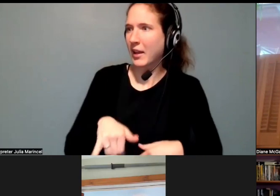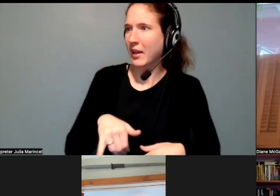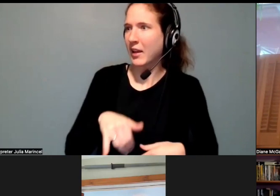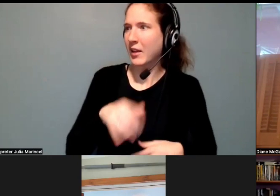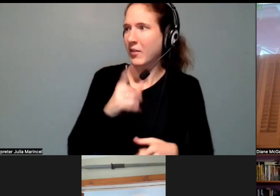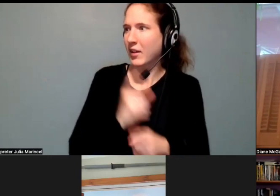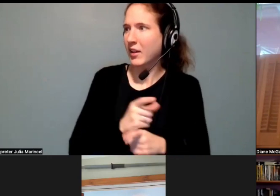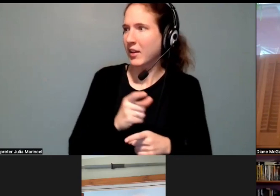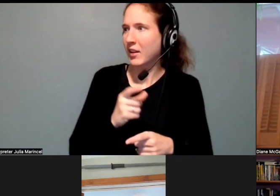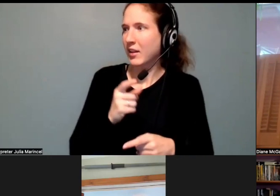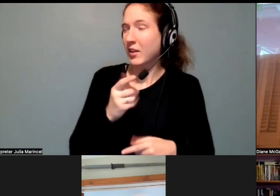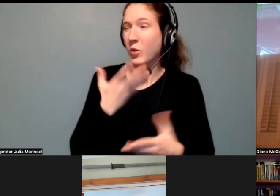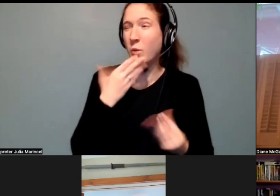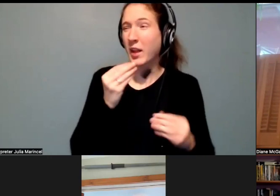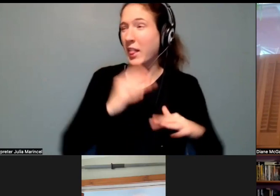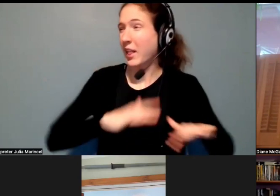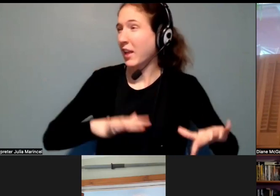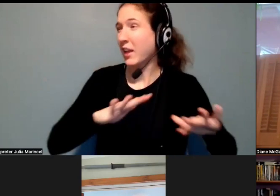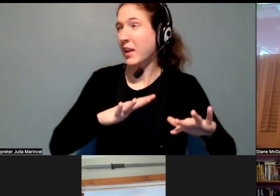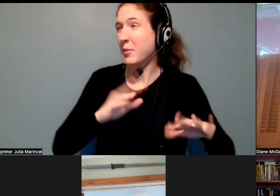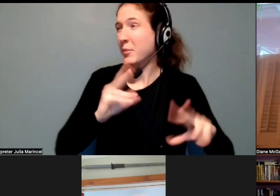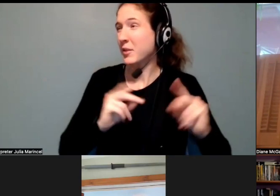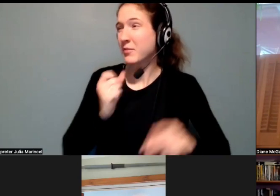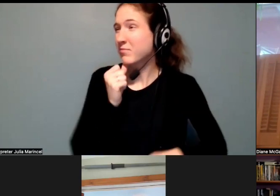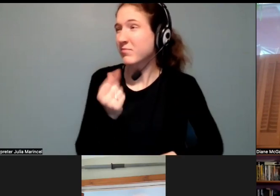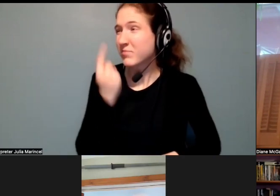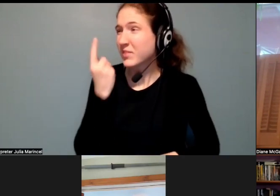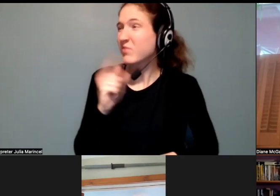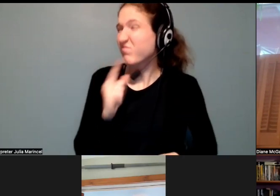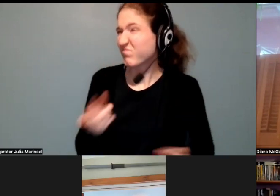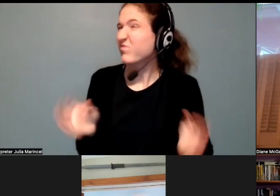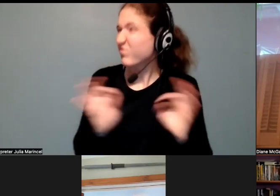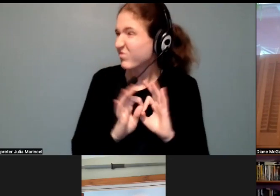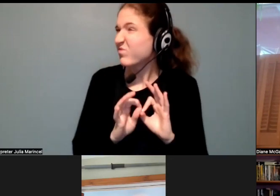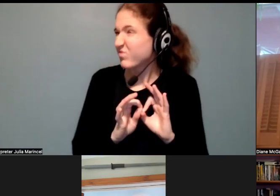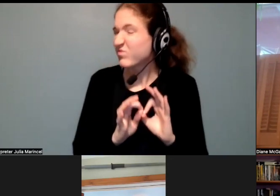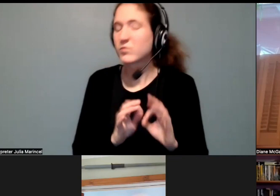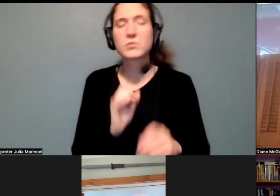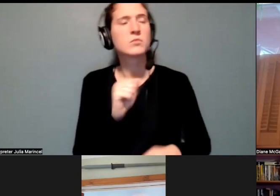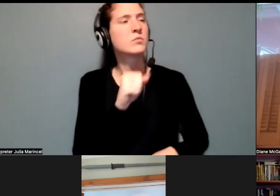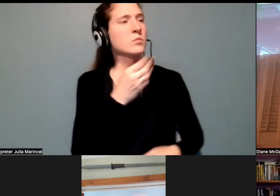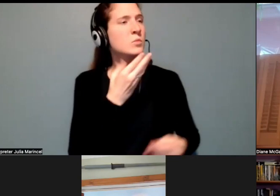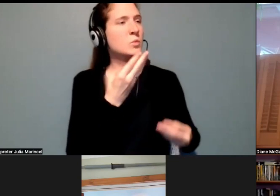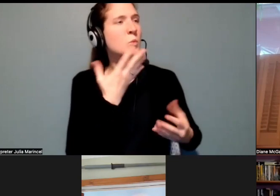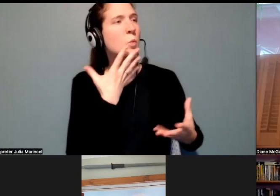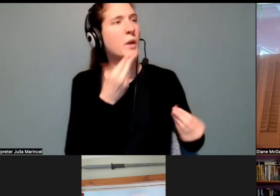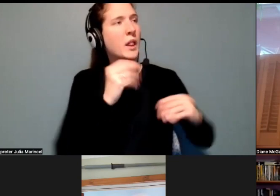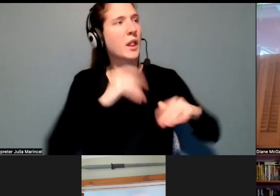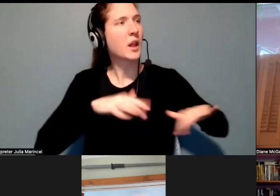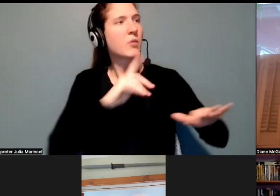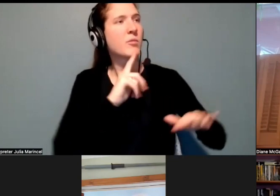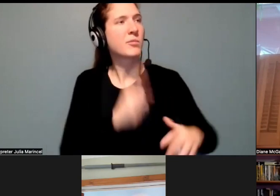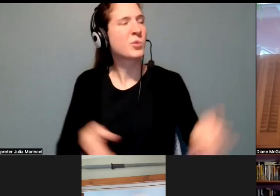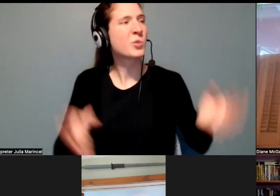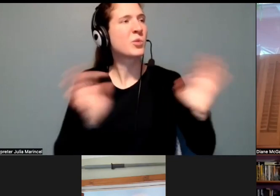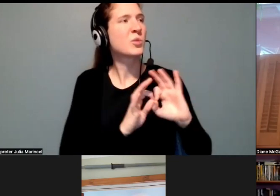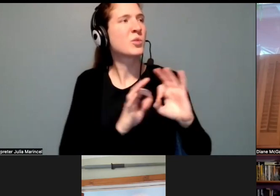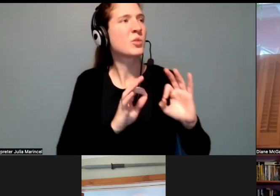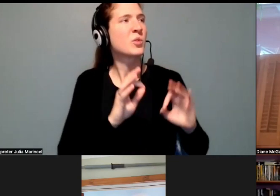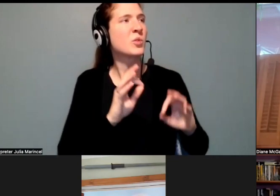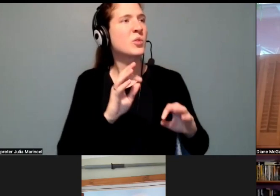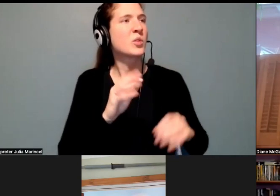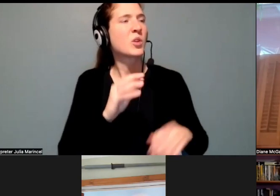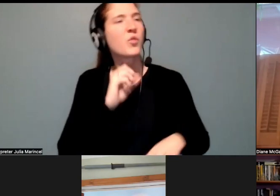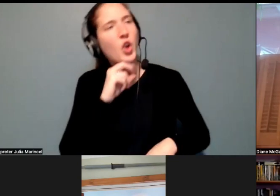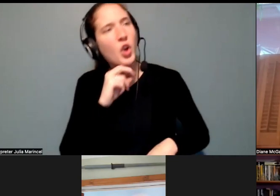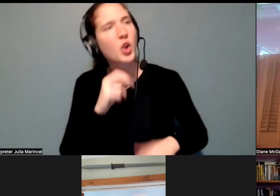don't really understand the importance of wetlands. Yeah, wetlands are really important, and reptiles and amphibians. And I guess since